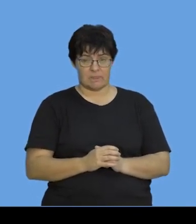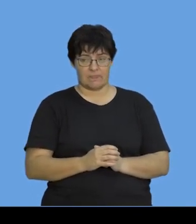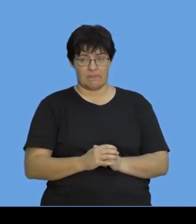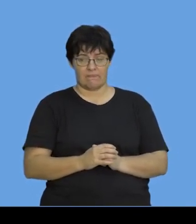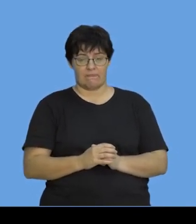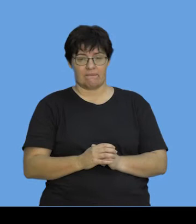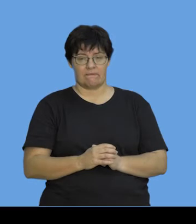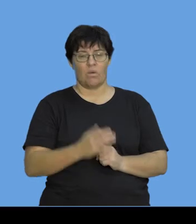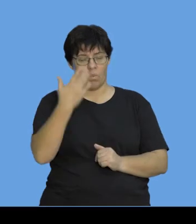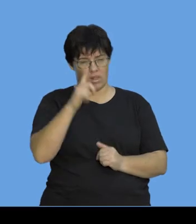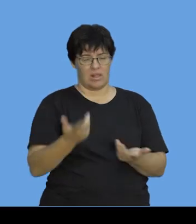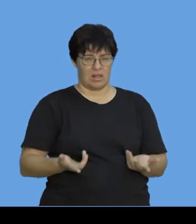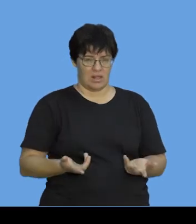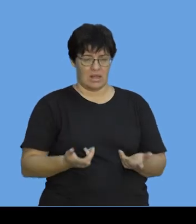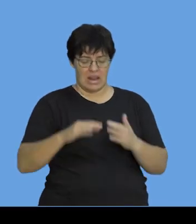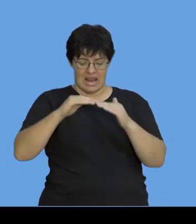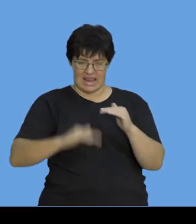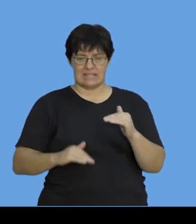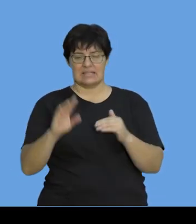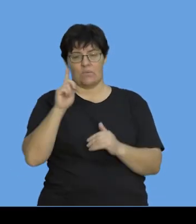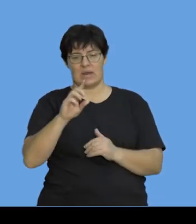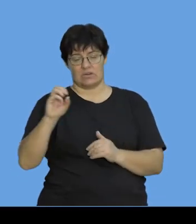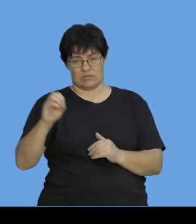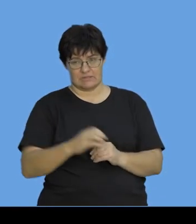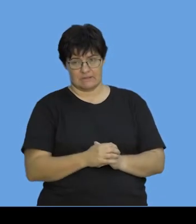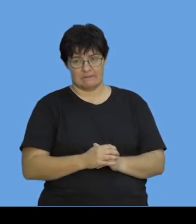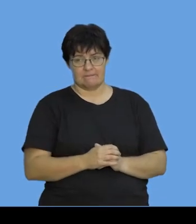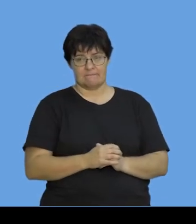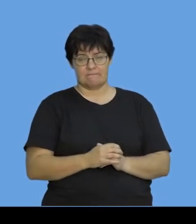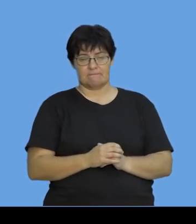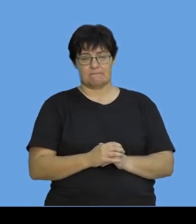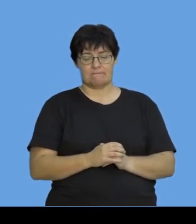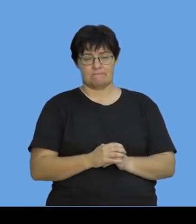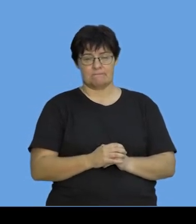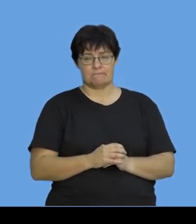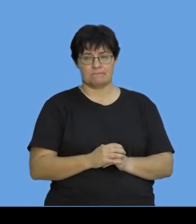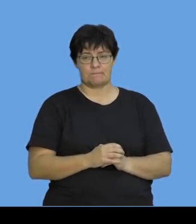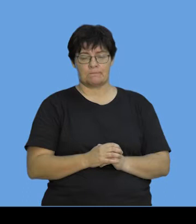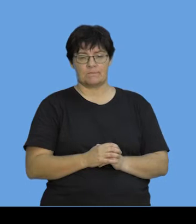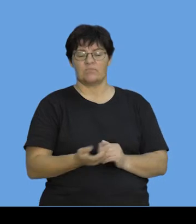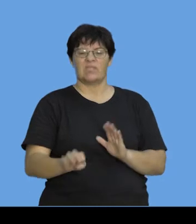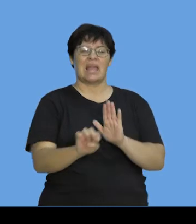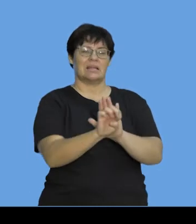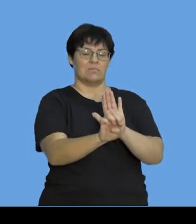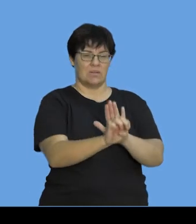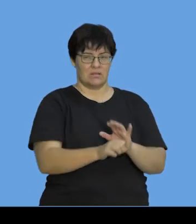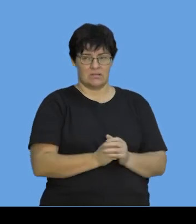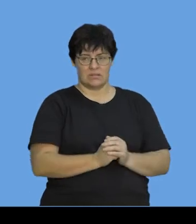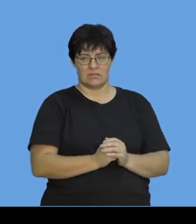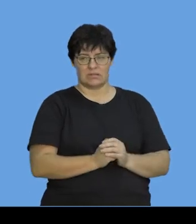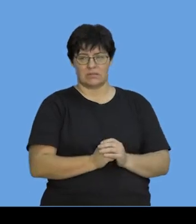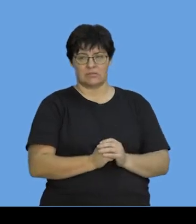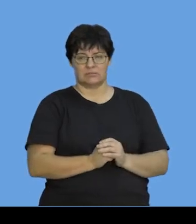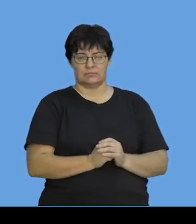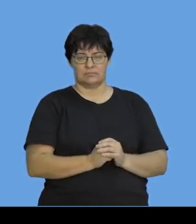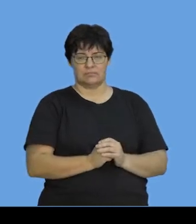yield would be, in practice less than 100, okay? Right, so here is an example of